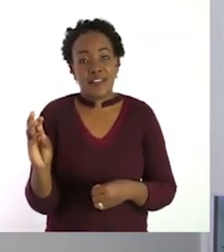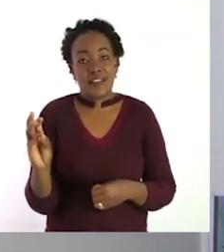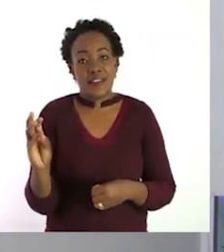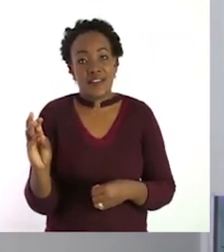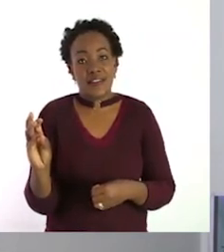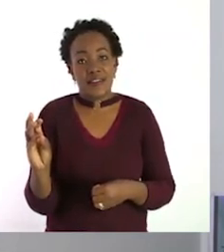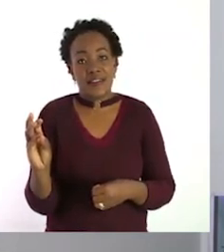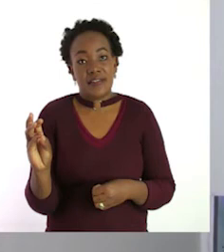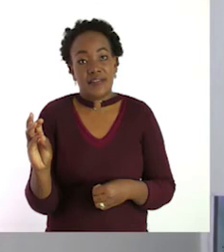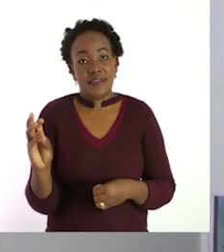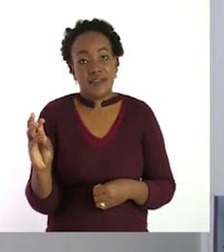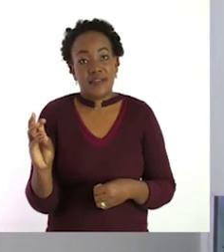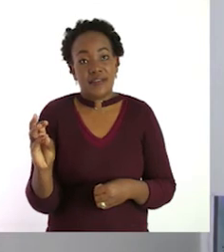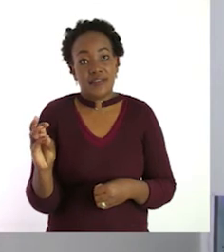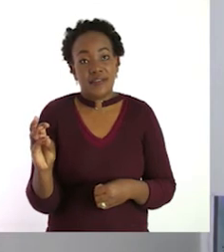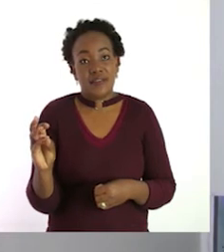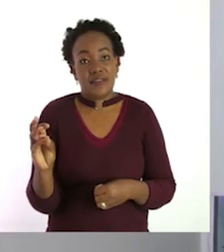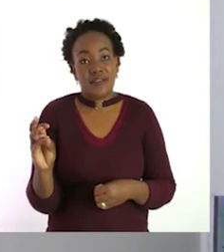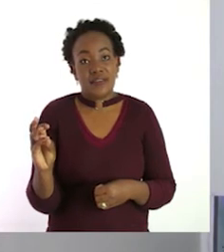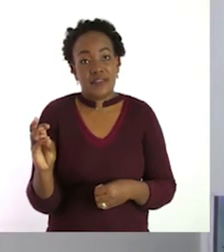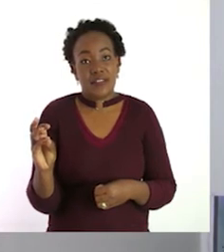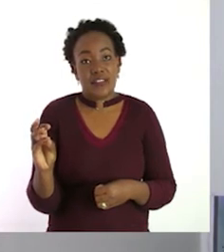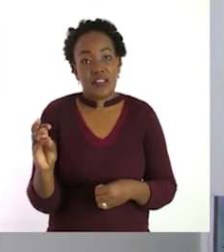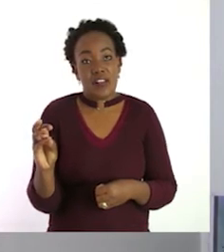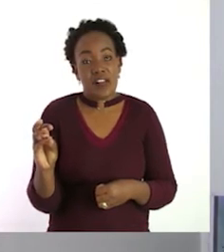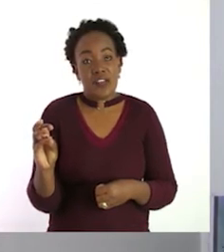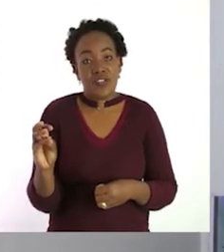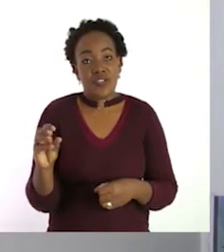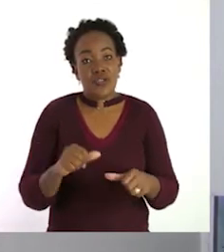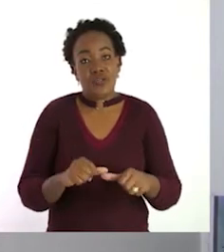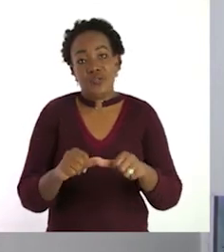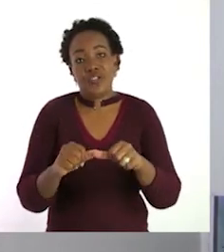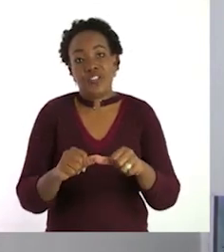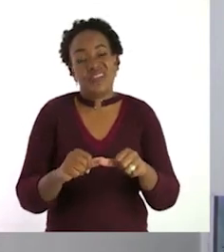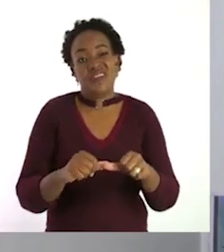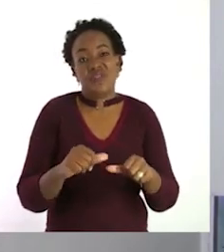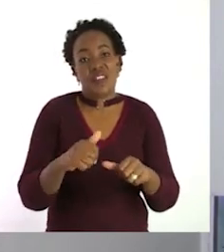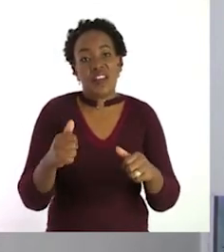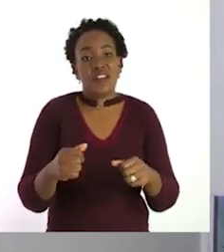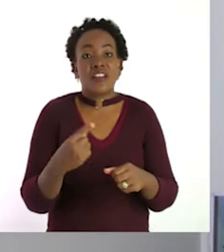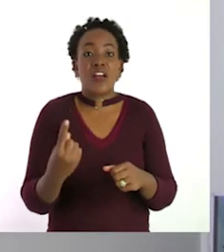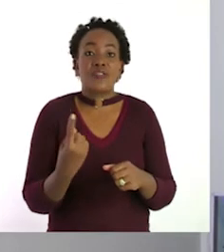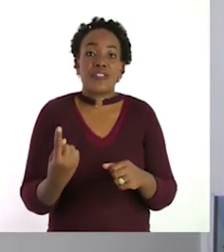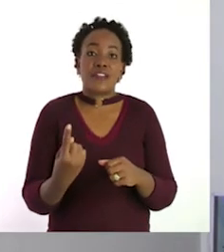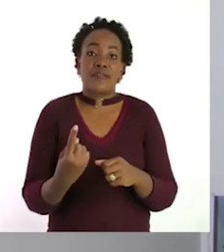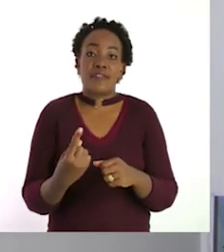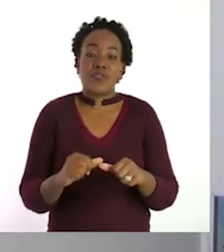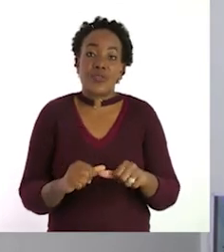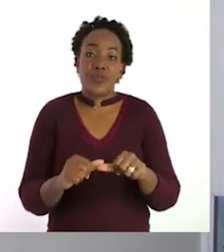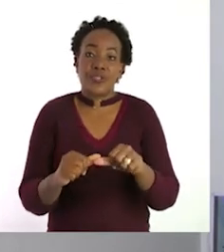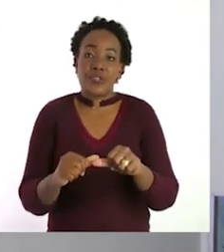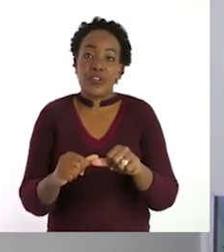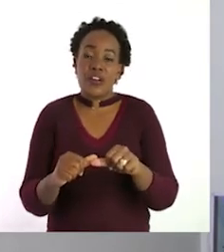6. So, you do the rest on your own. So, are now moving on to